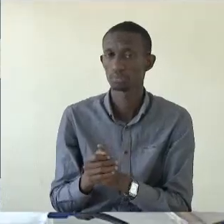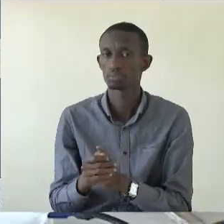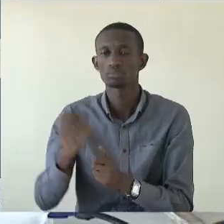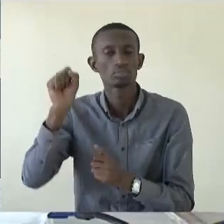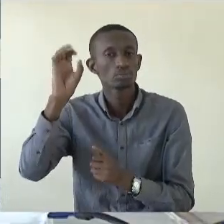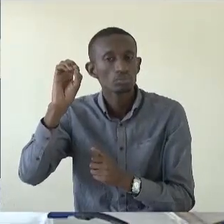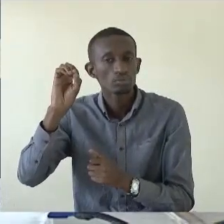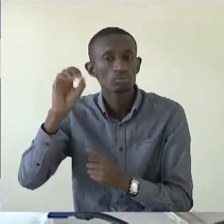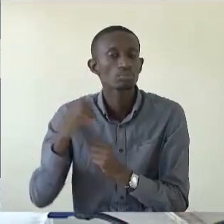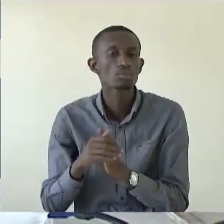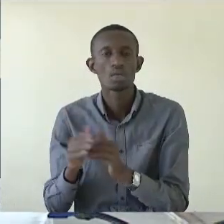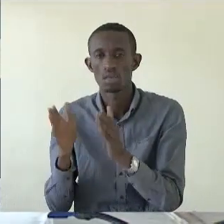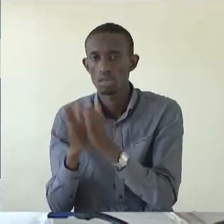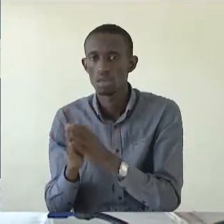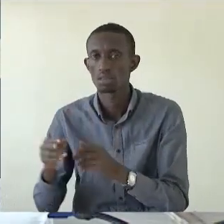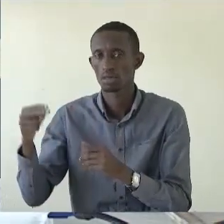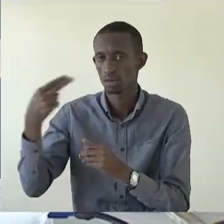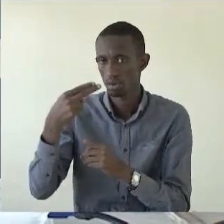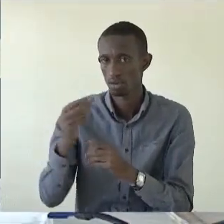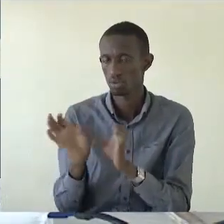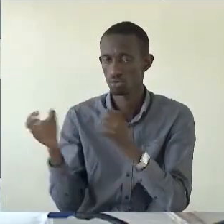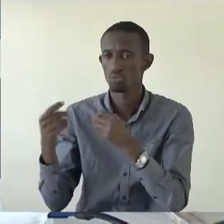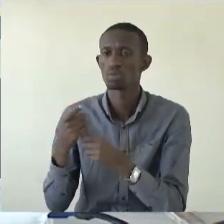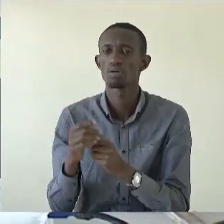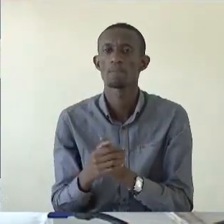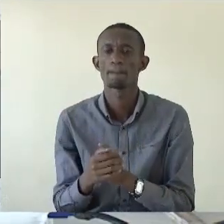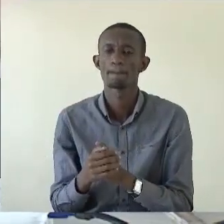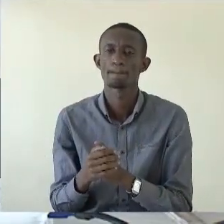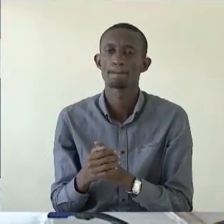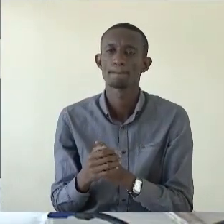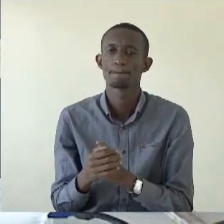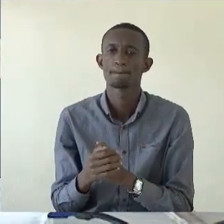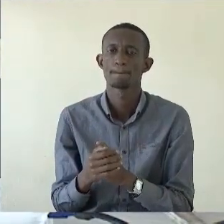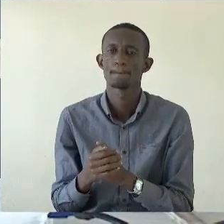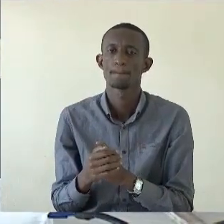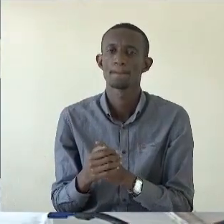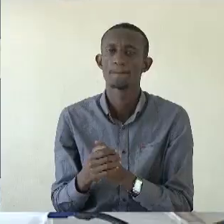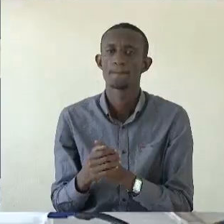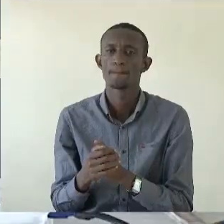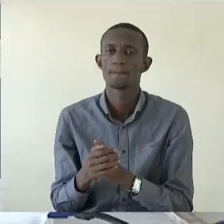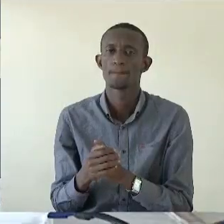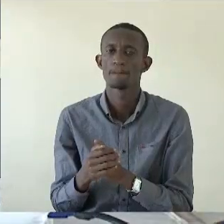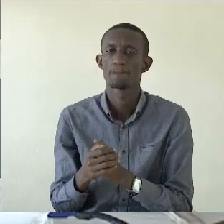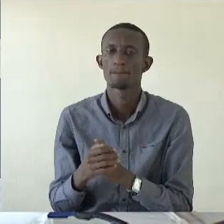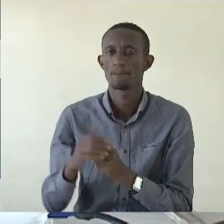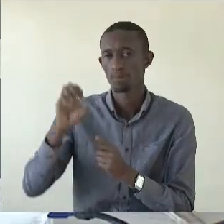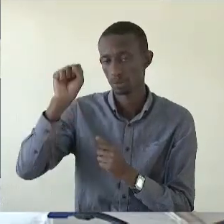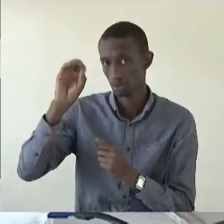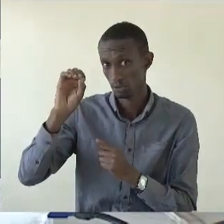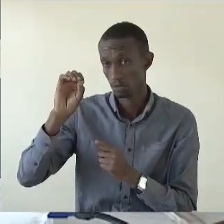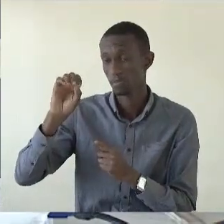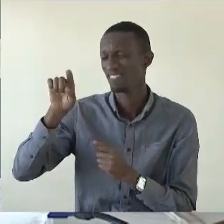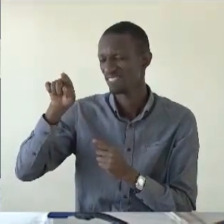the alkyl group, the priority order, sulfonic acid comes first in the priority order